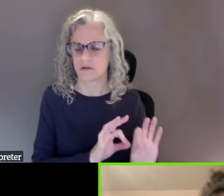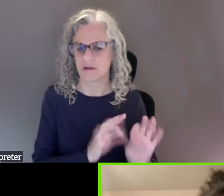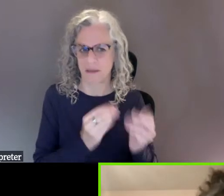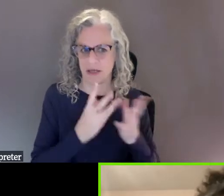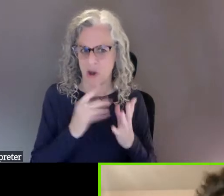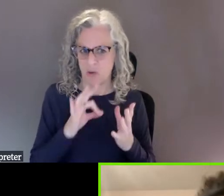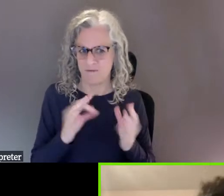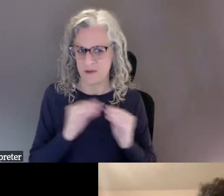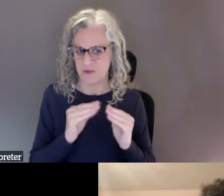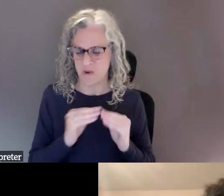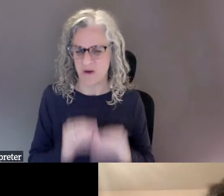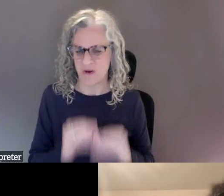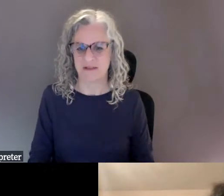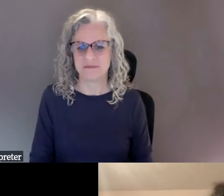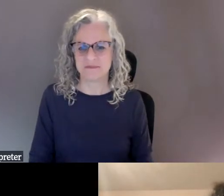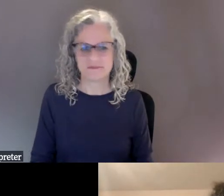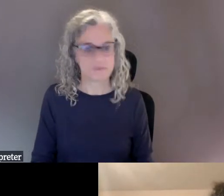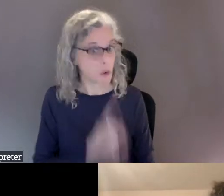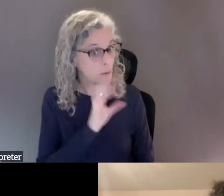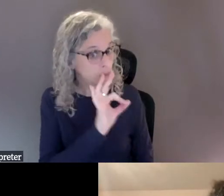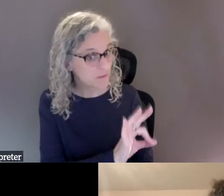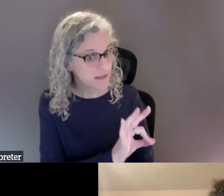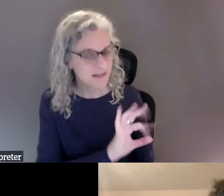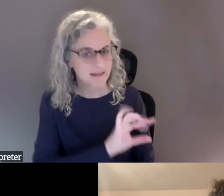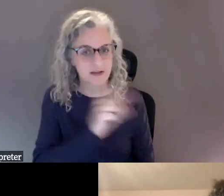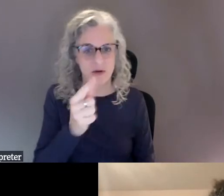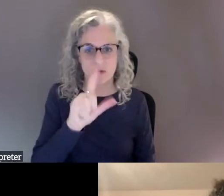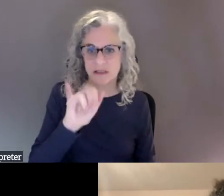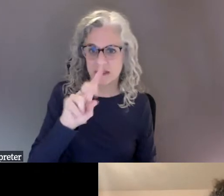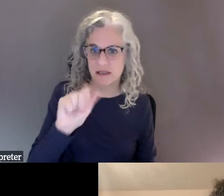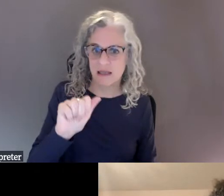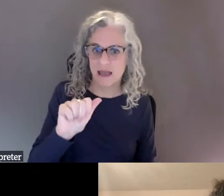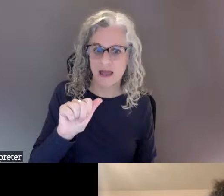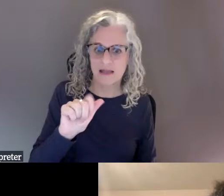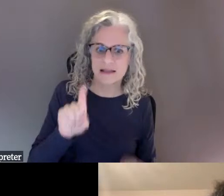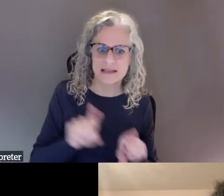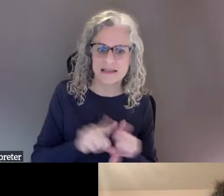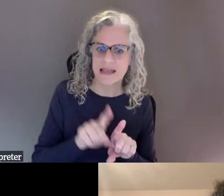haven't. No, that was perfect. I'll pass it to you, Lydia, to answer the same question.